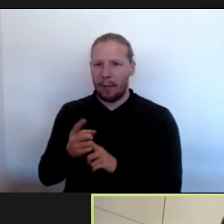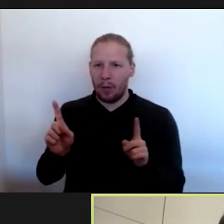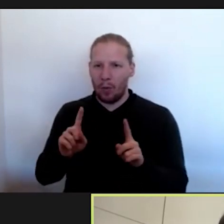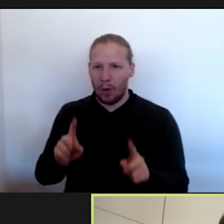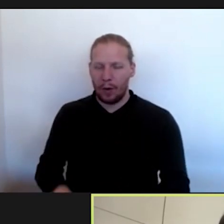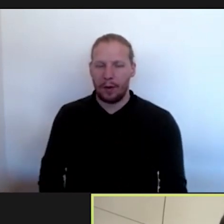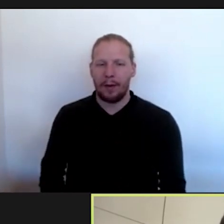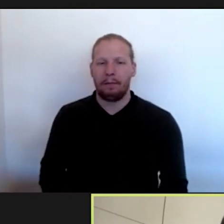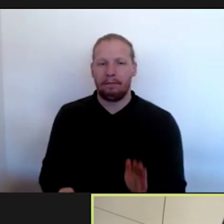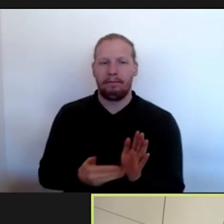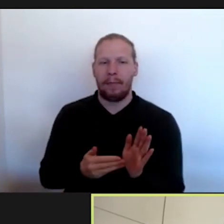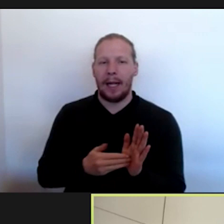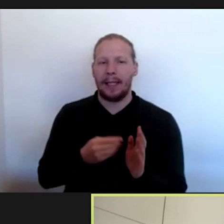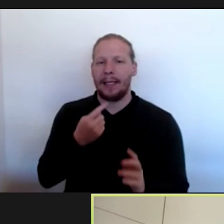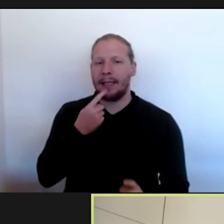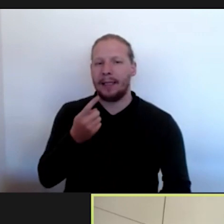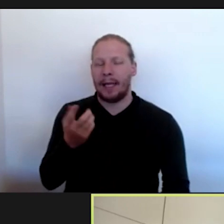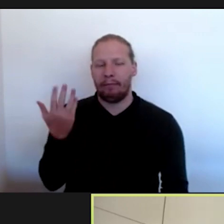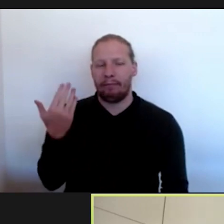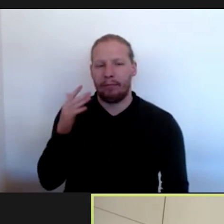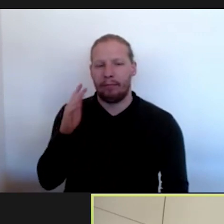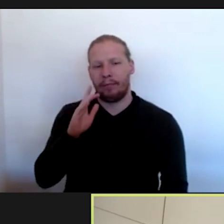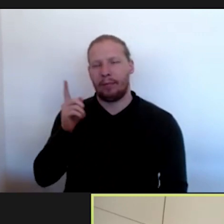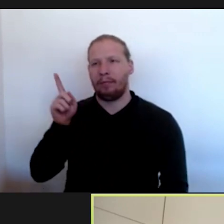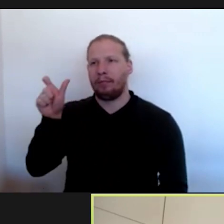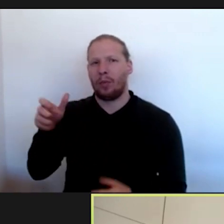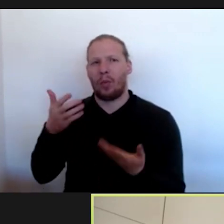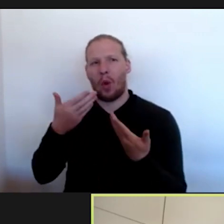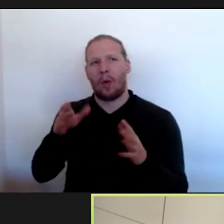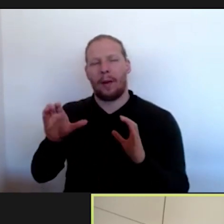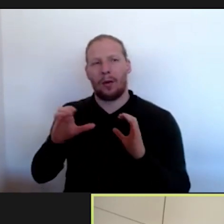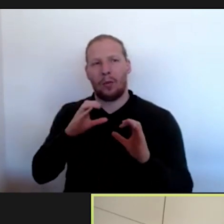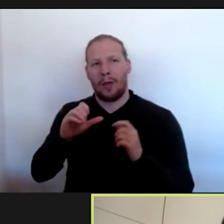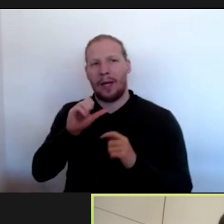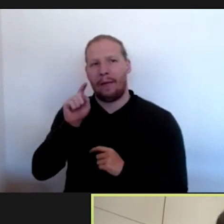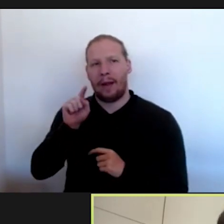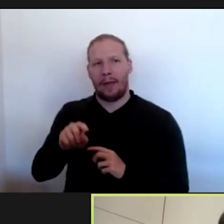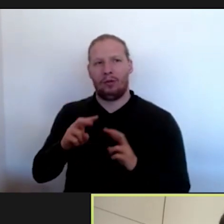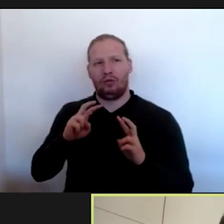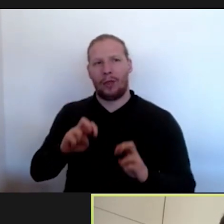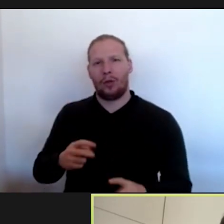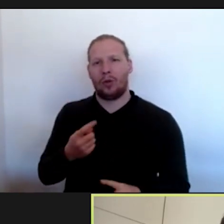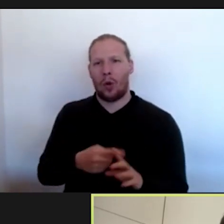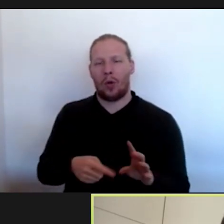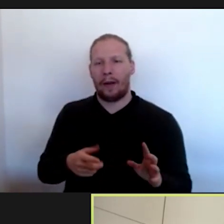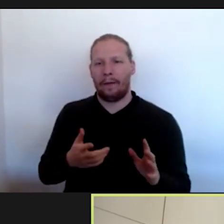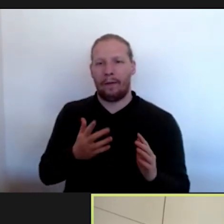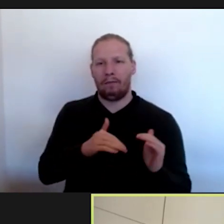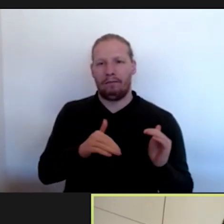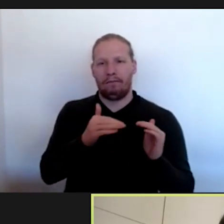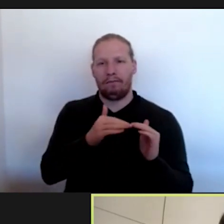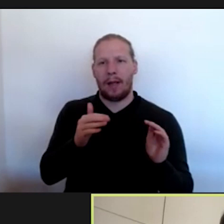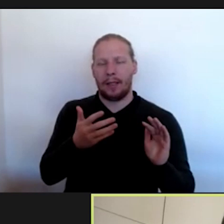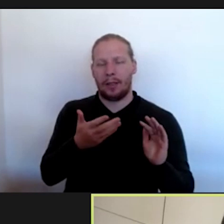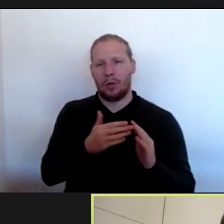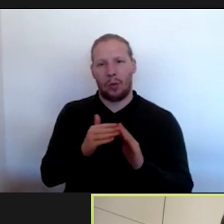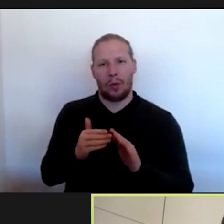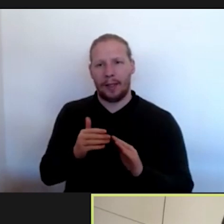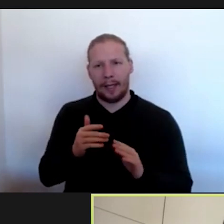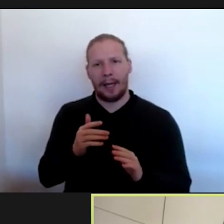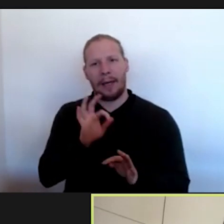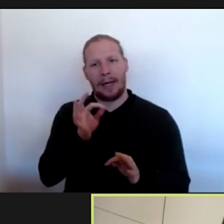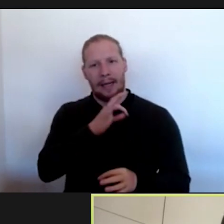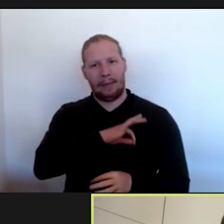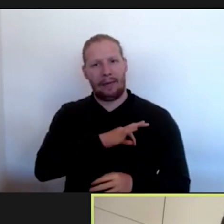open communicator, acknowledging that if this is only for a master's degree and it's not going to benefit the community, it's okay. Just let them